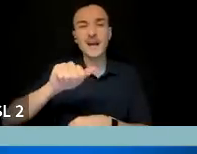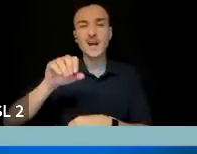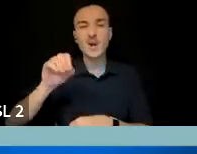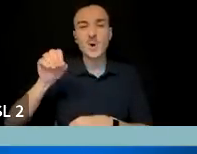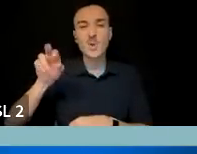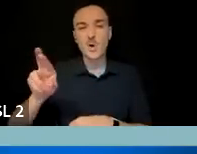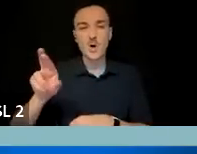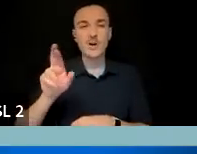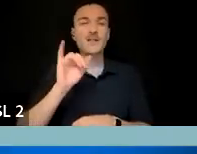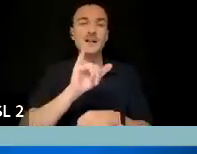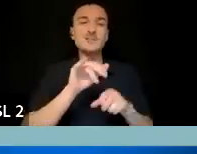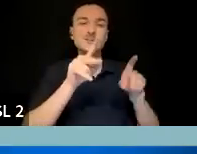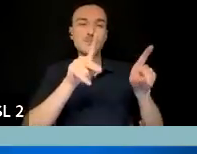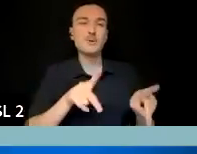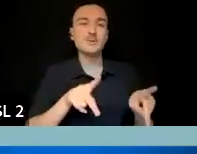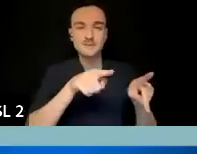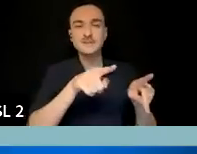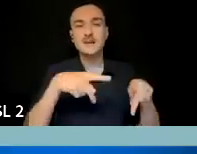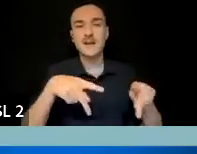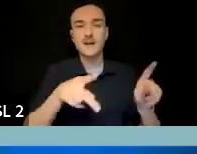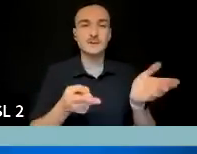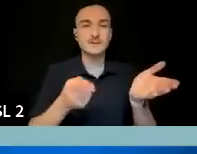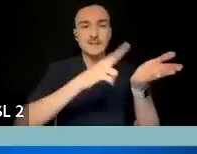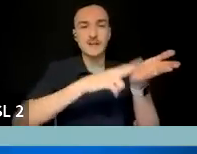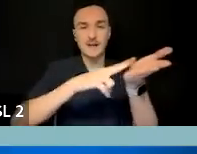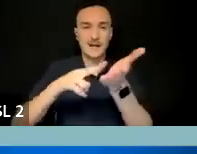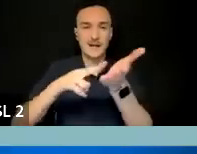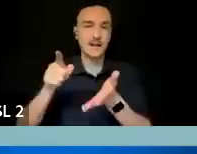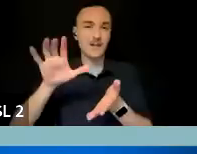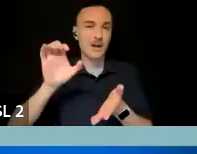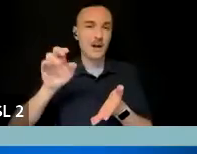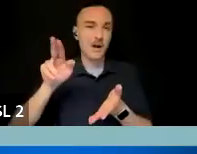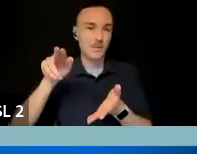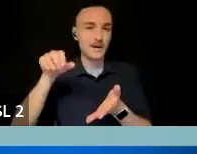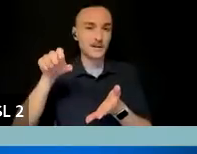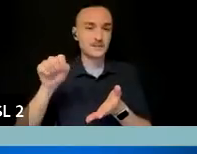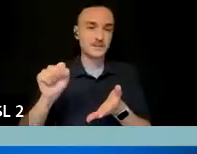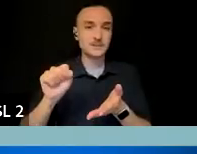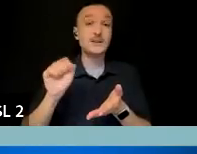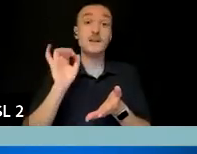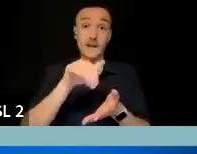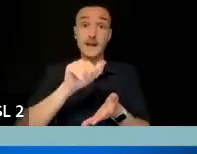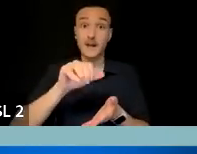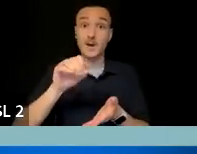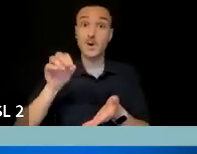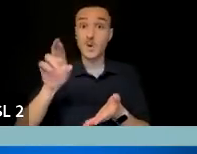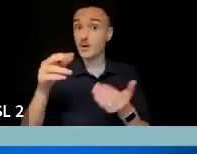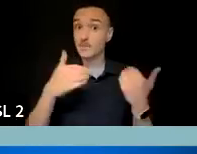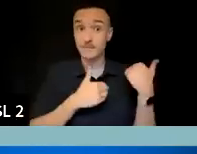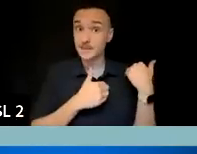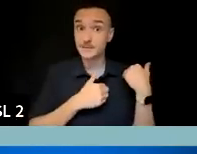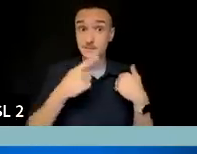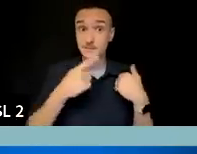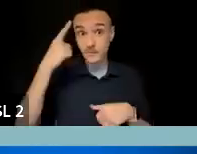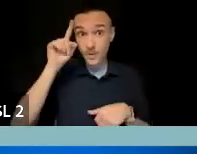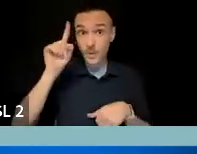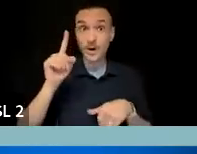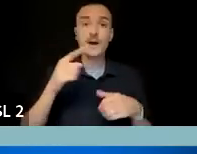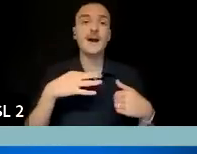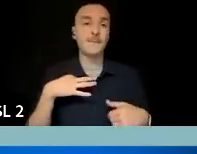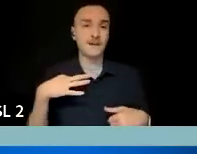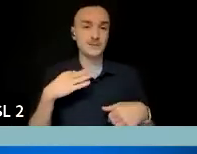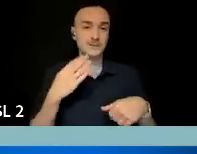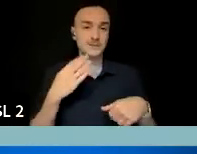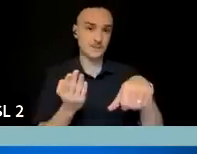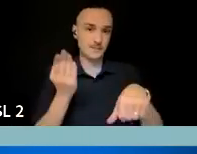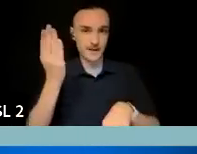ERA Commons. The AOR is responsible for submitting the application, and it's their electronic signature